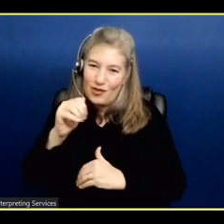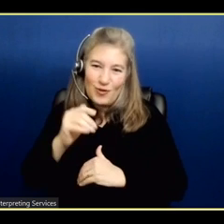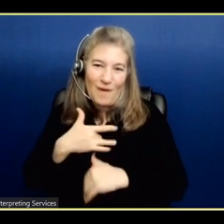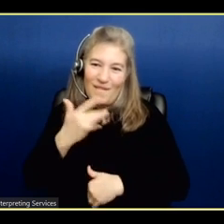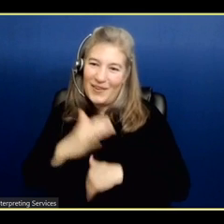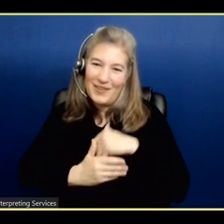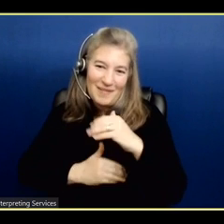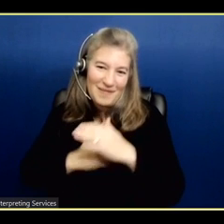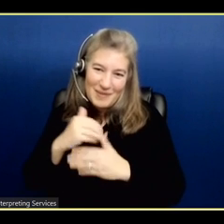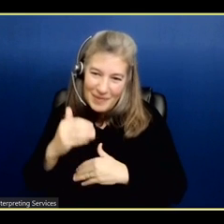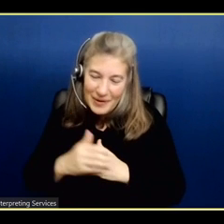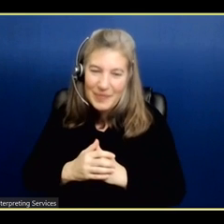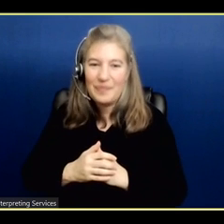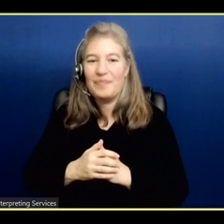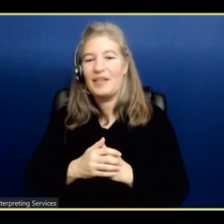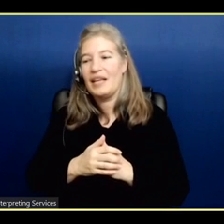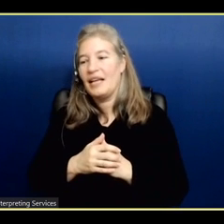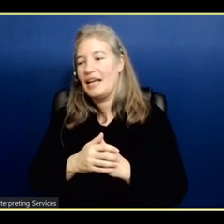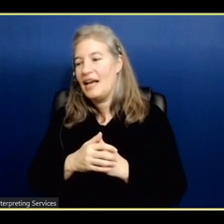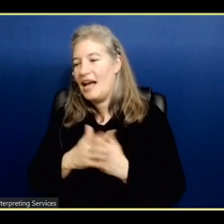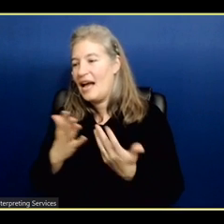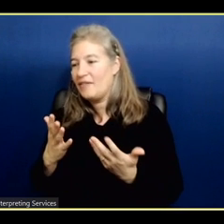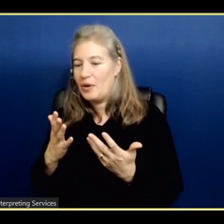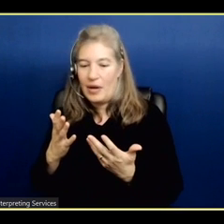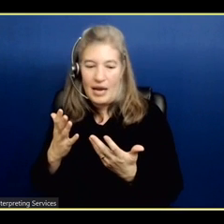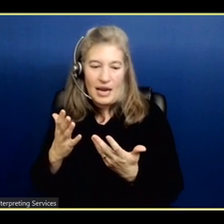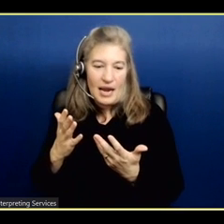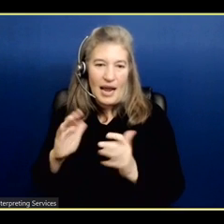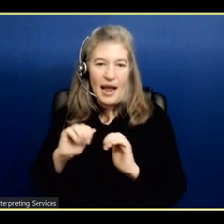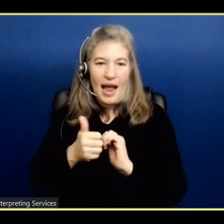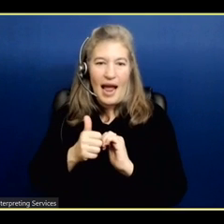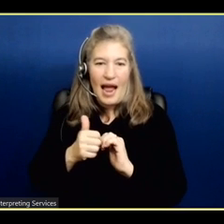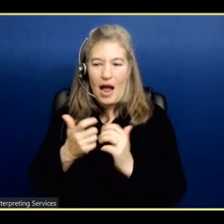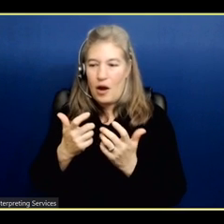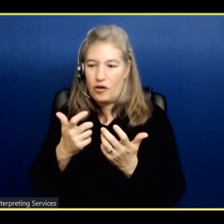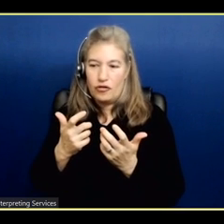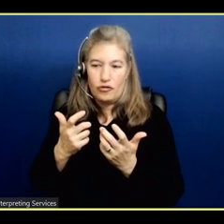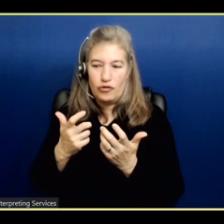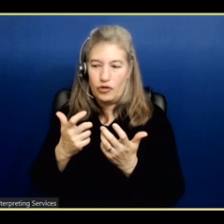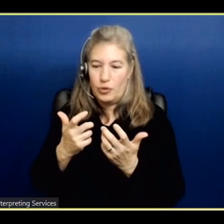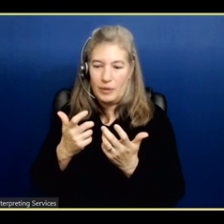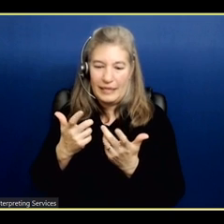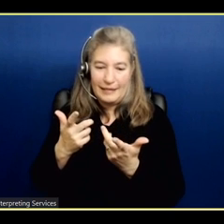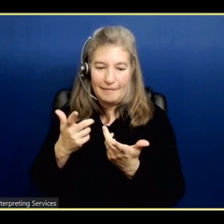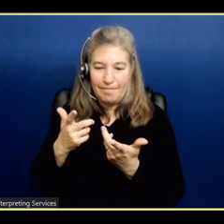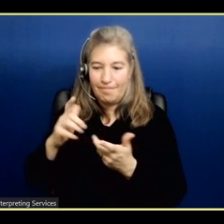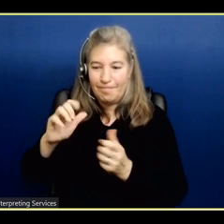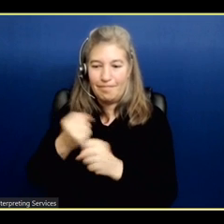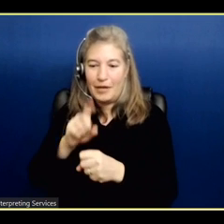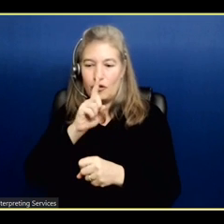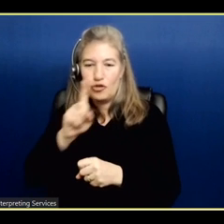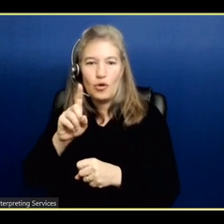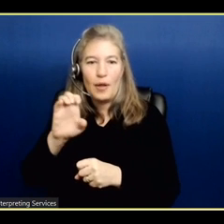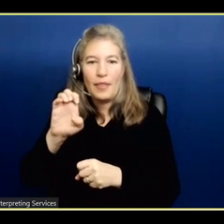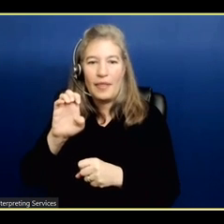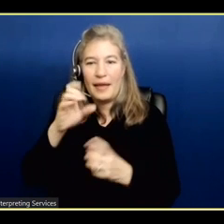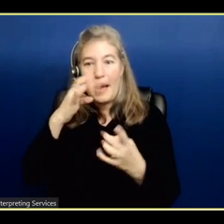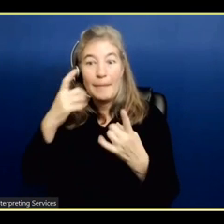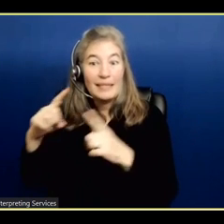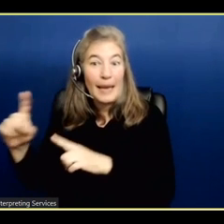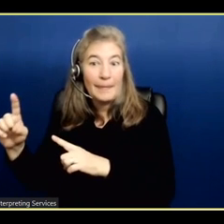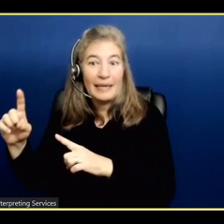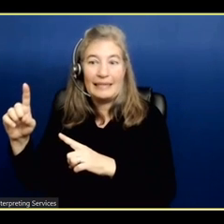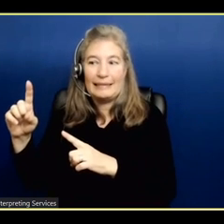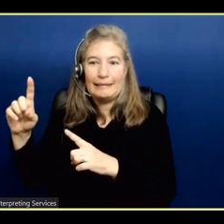one of the things that we can do is that influx the field with generous